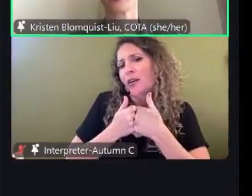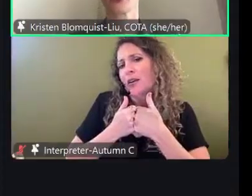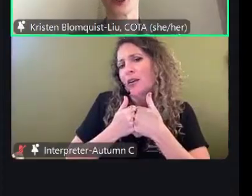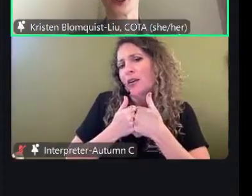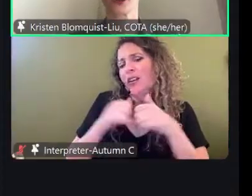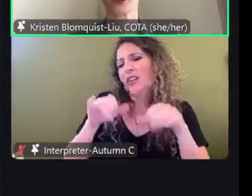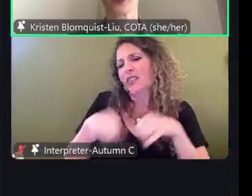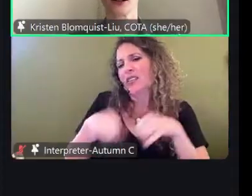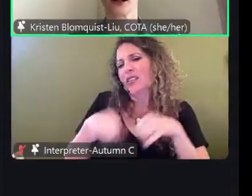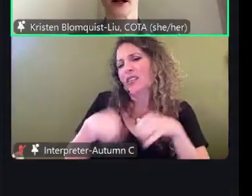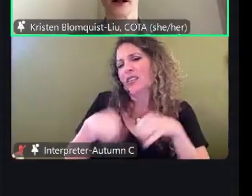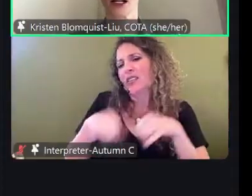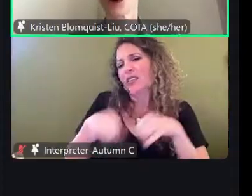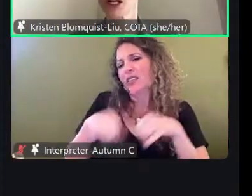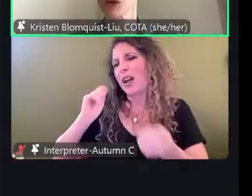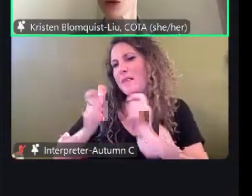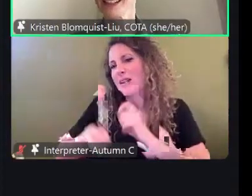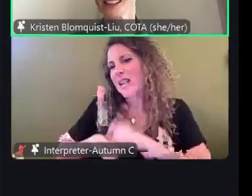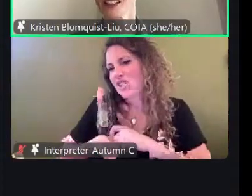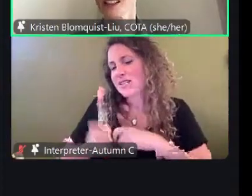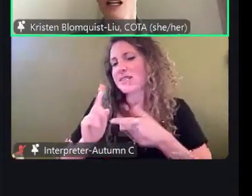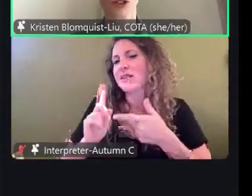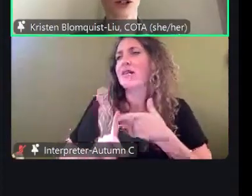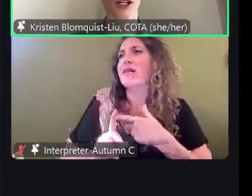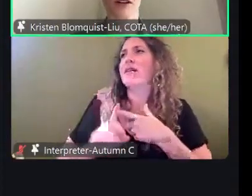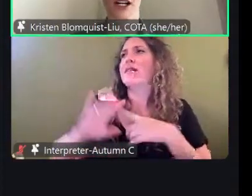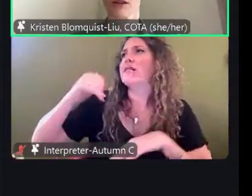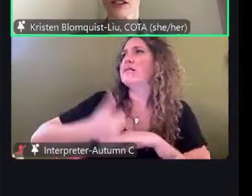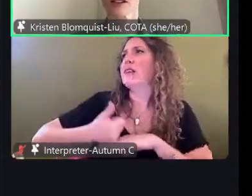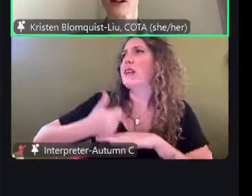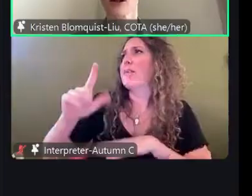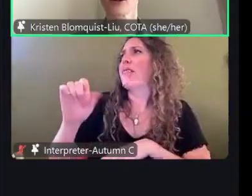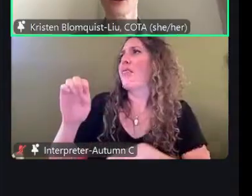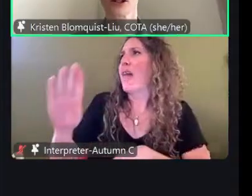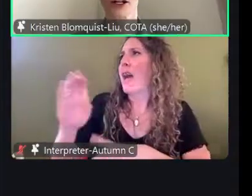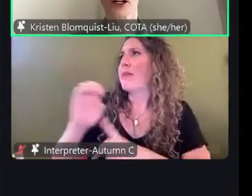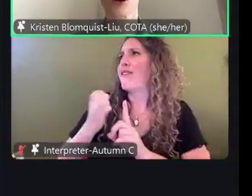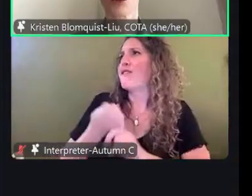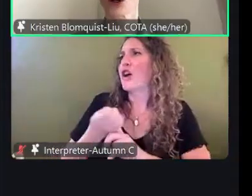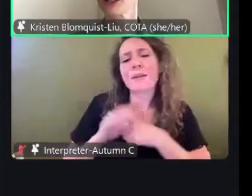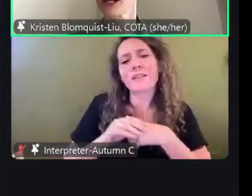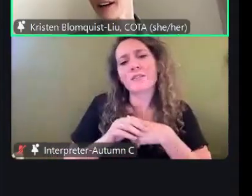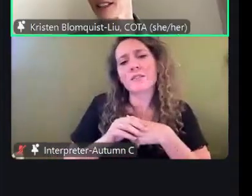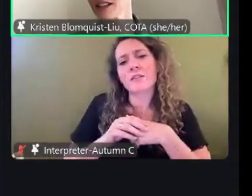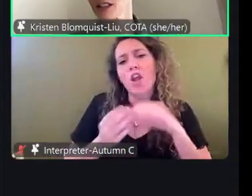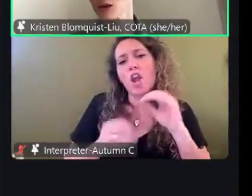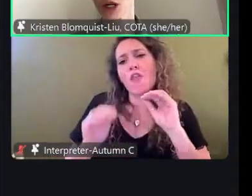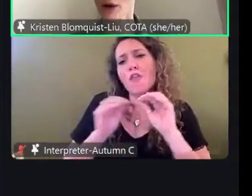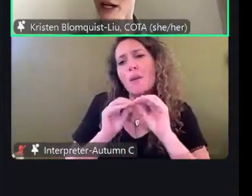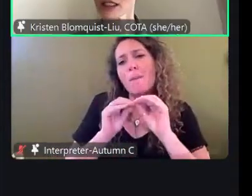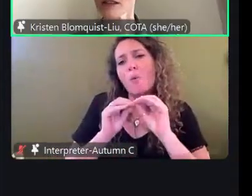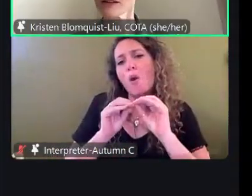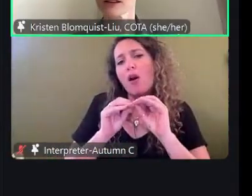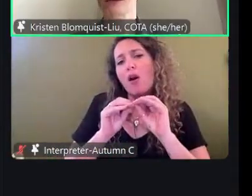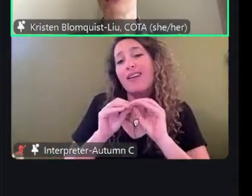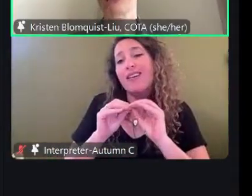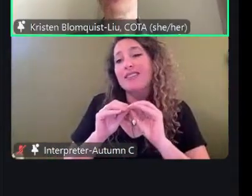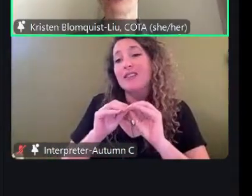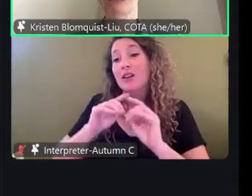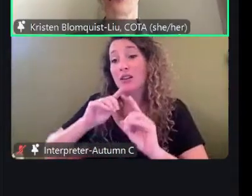accommodations that are kind of put in place in the laboratory environments, they're more reactive than